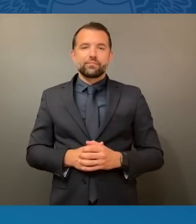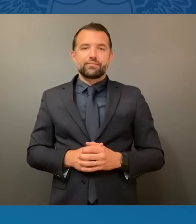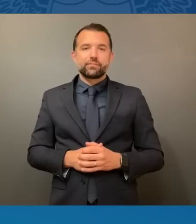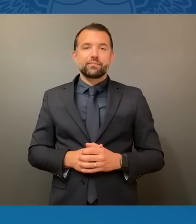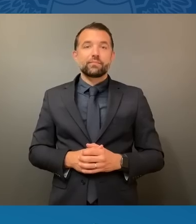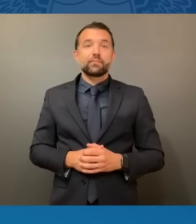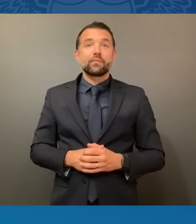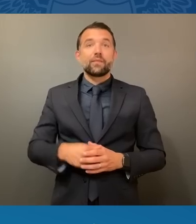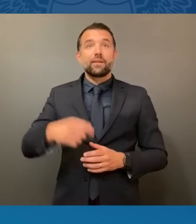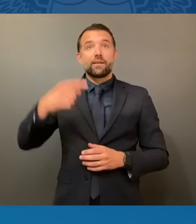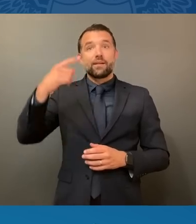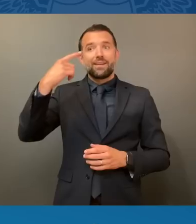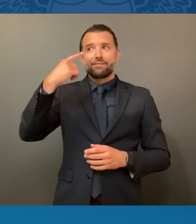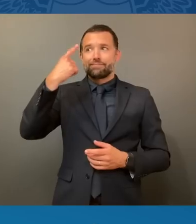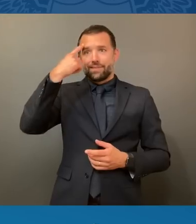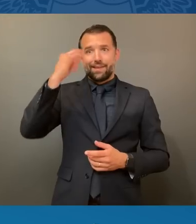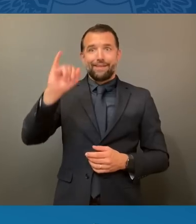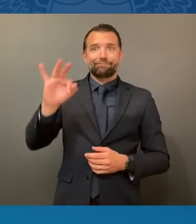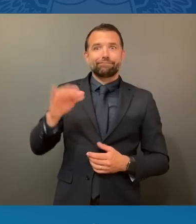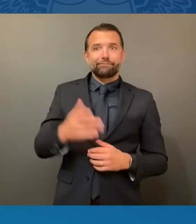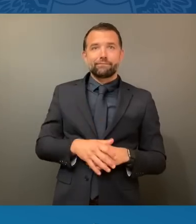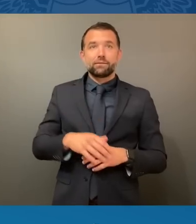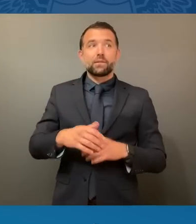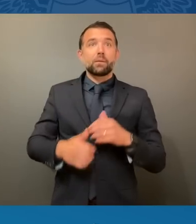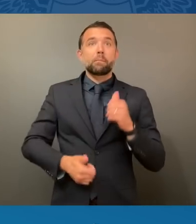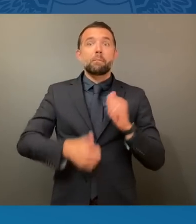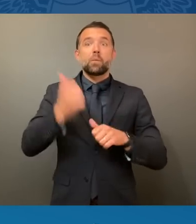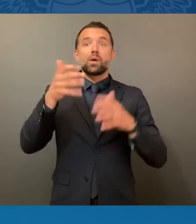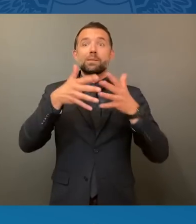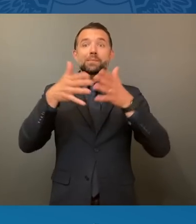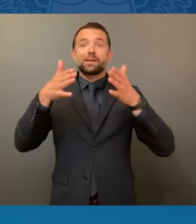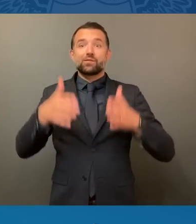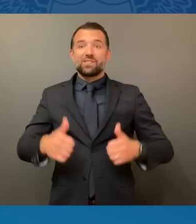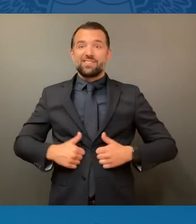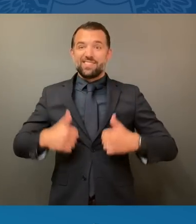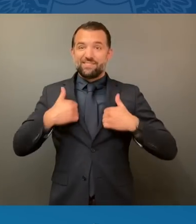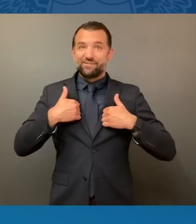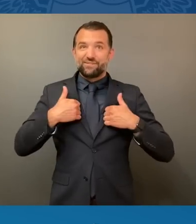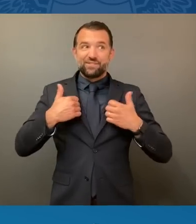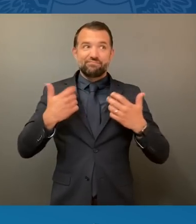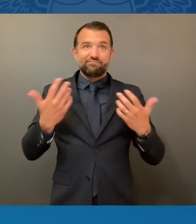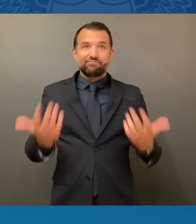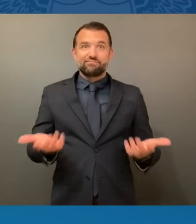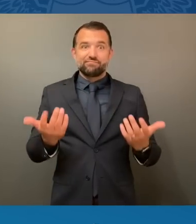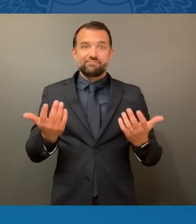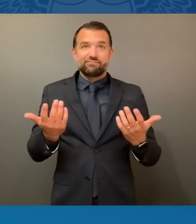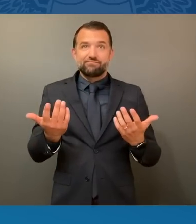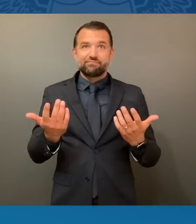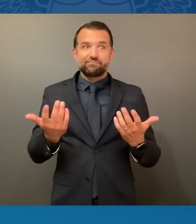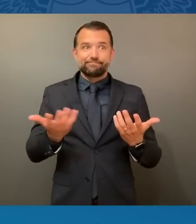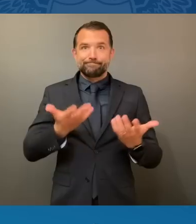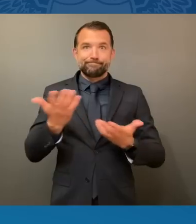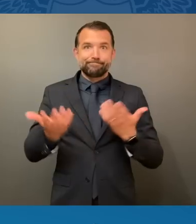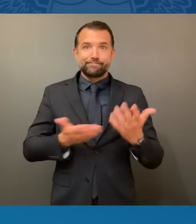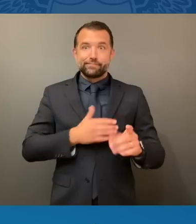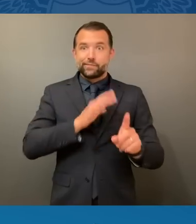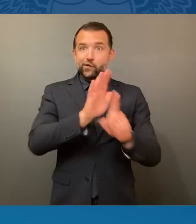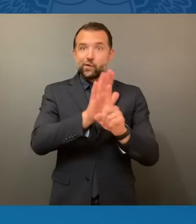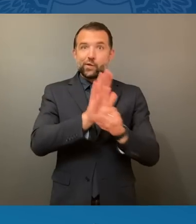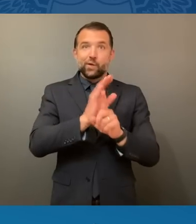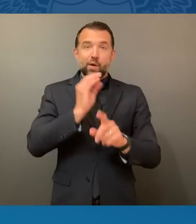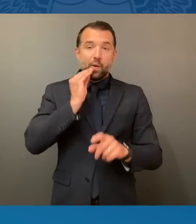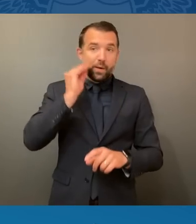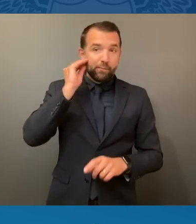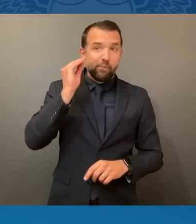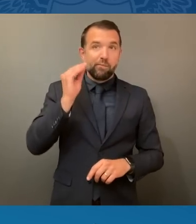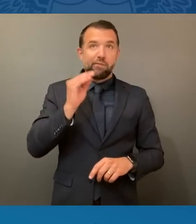mean, think about the fact that if you, and most Americans do, live in a place where they cannot afford to live where